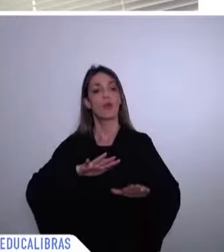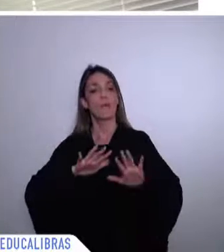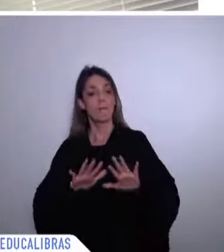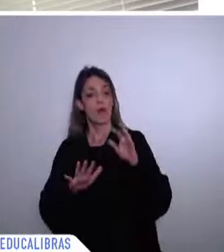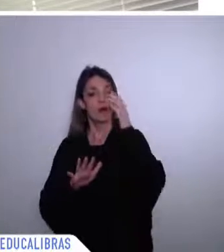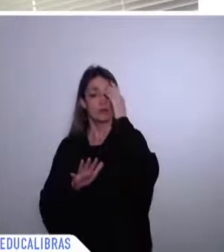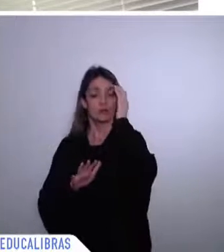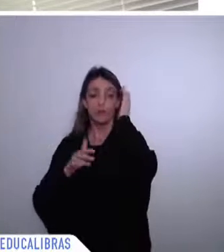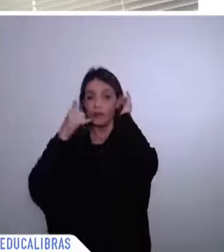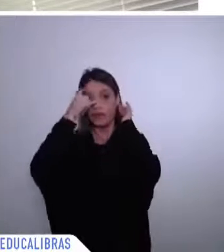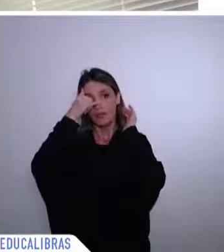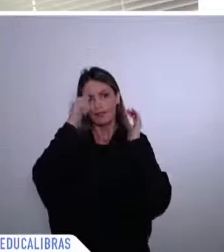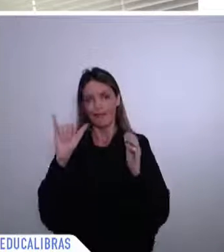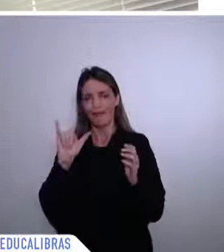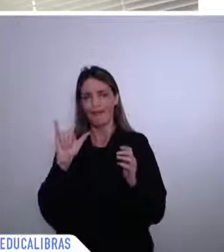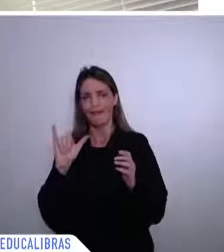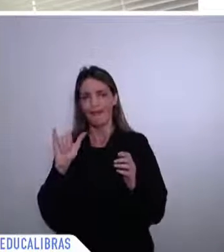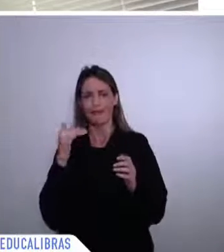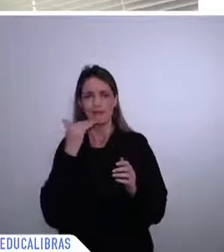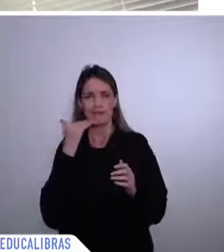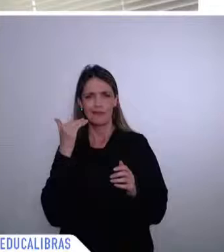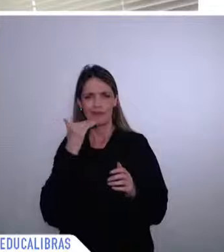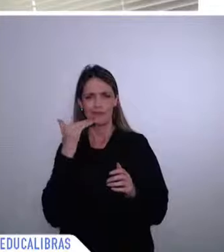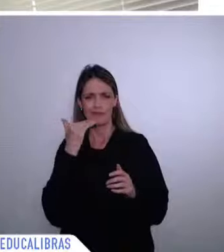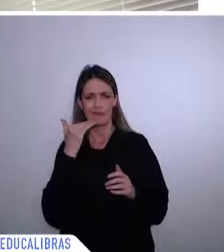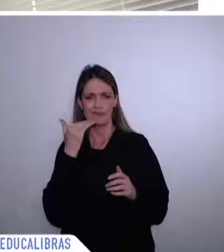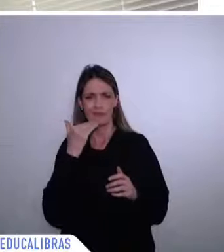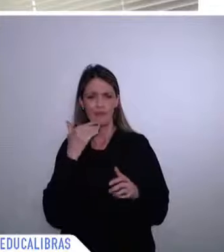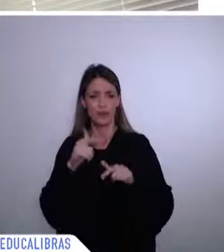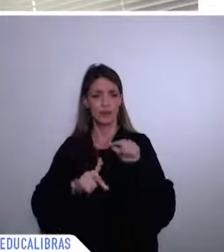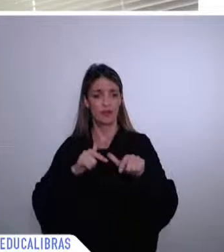the protection of all the rights to all